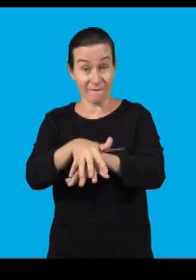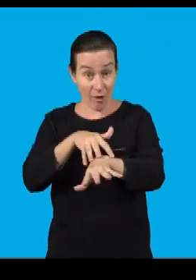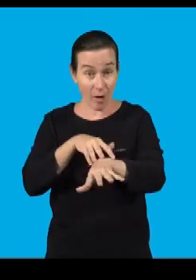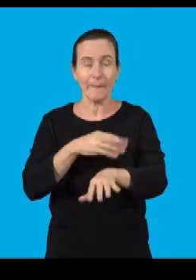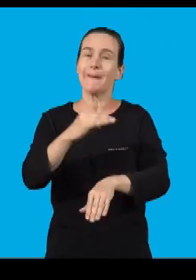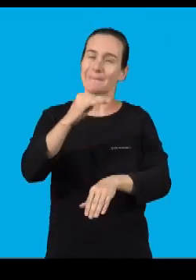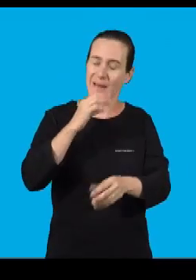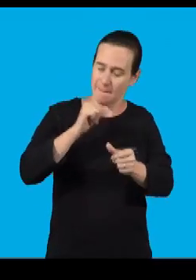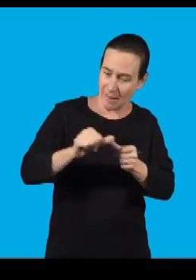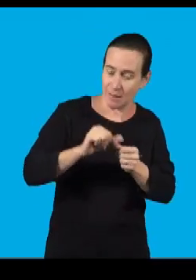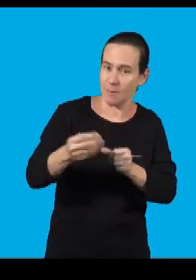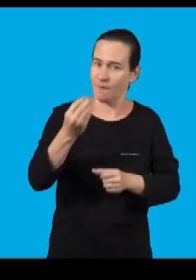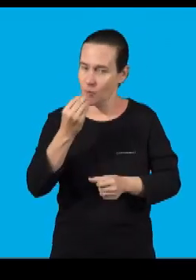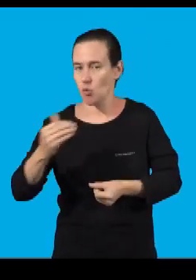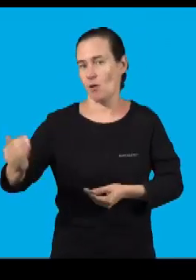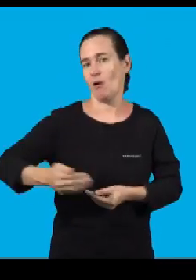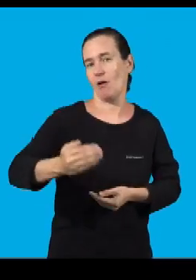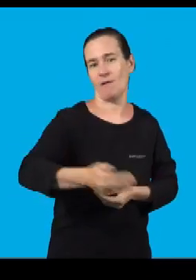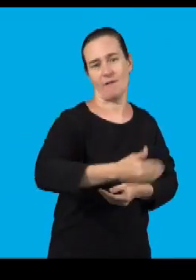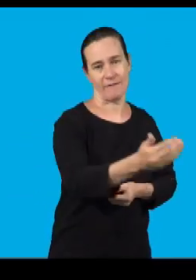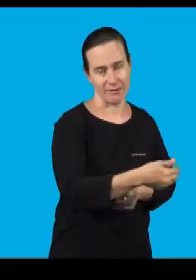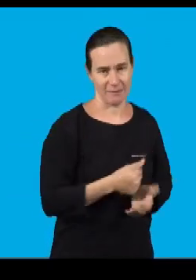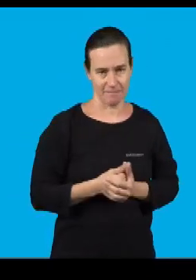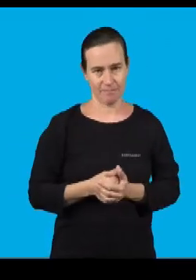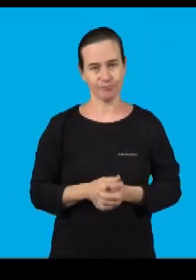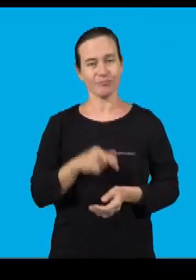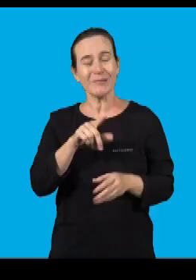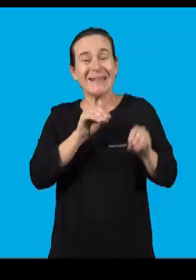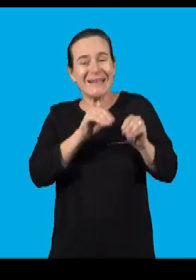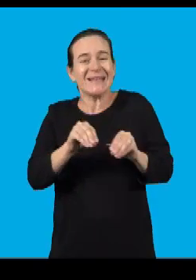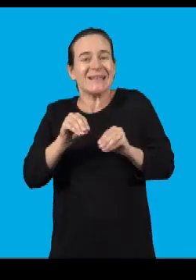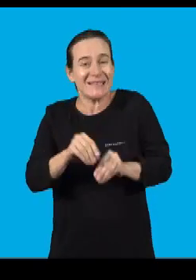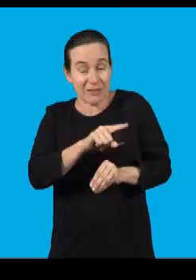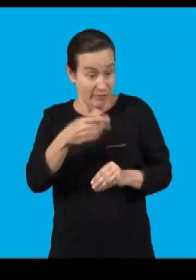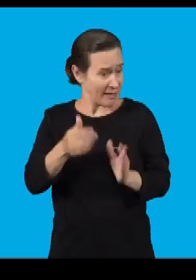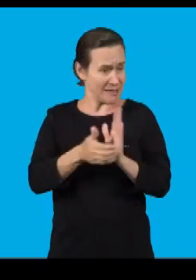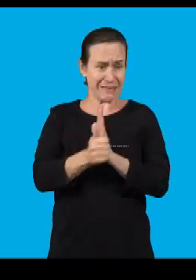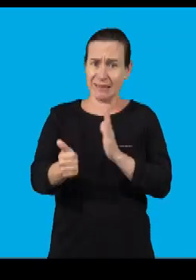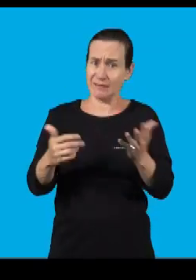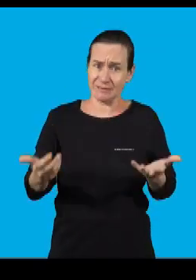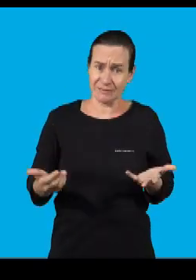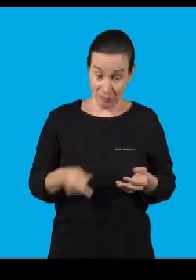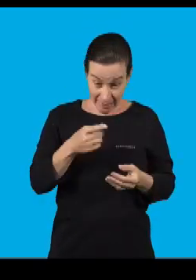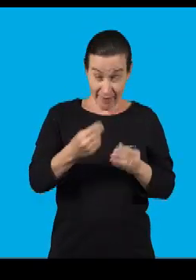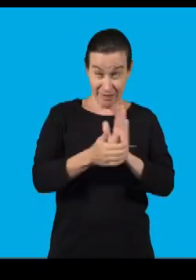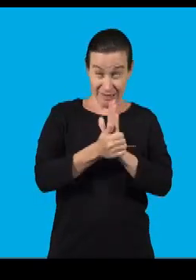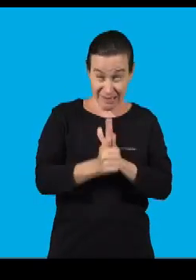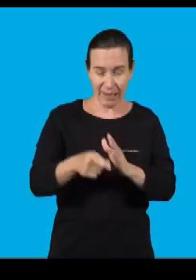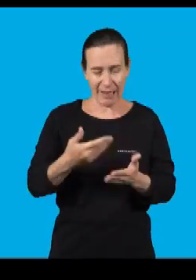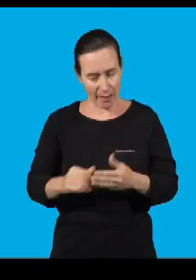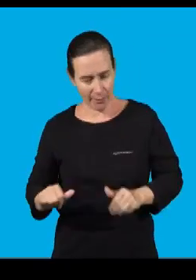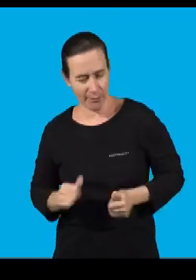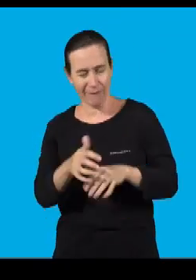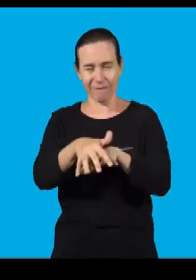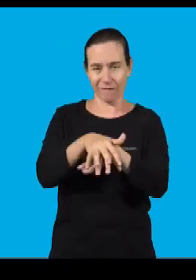result in better harvest. Remember how teaching them, so they don't have the skill, If they have the skill,